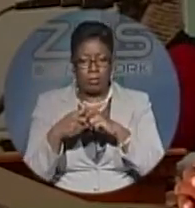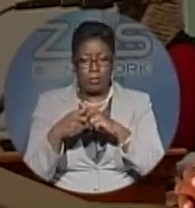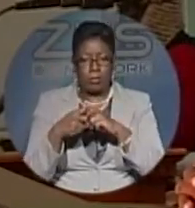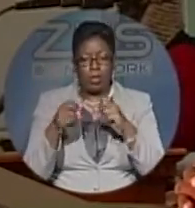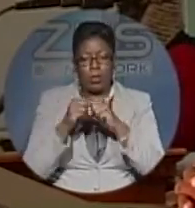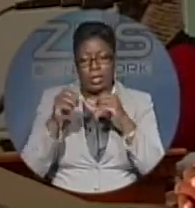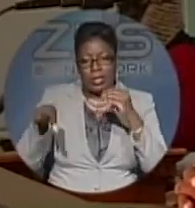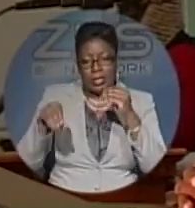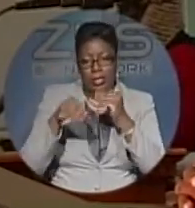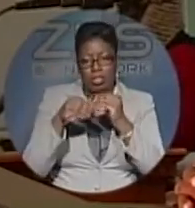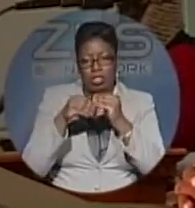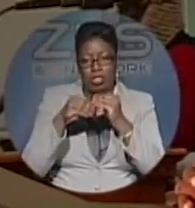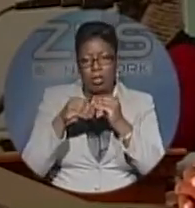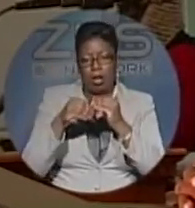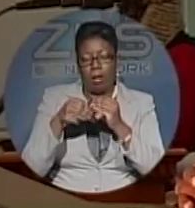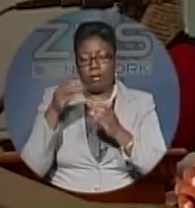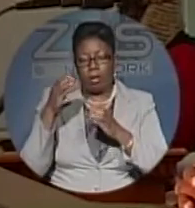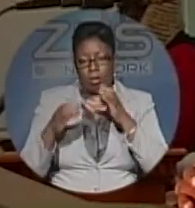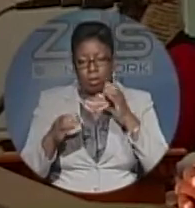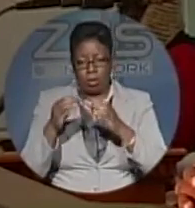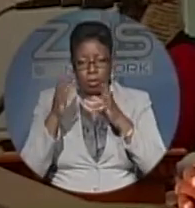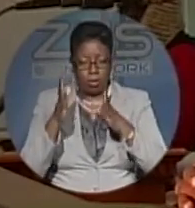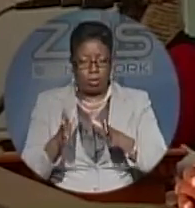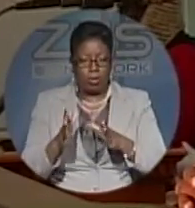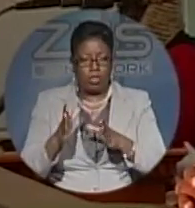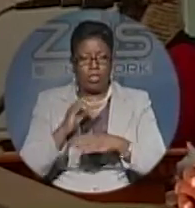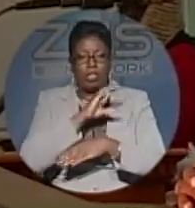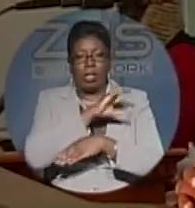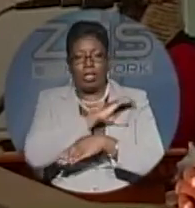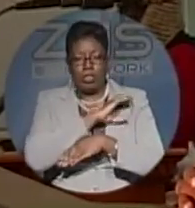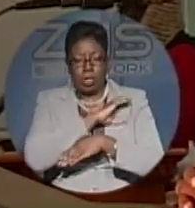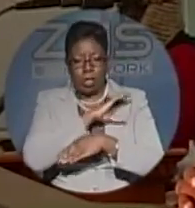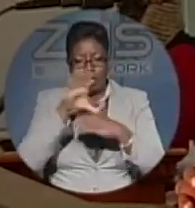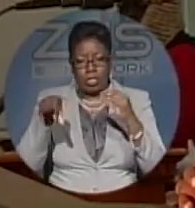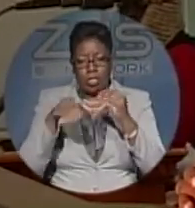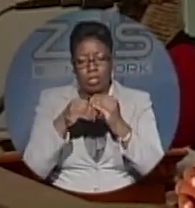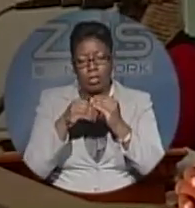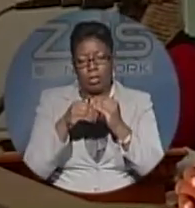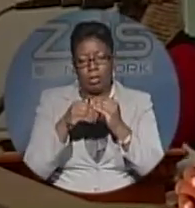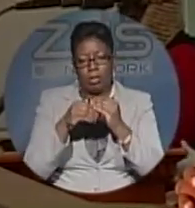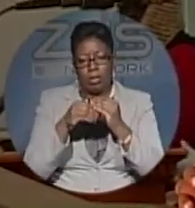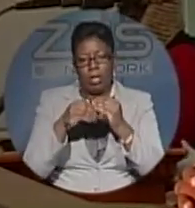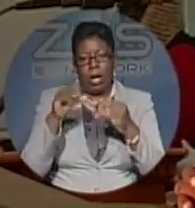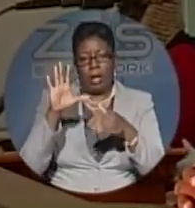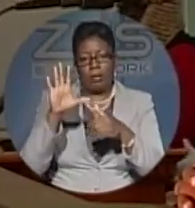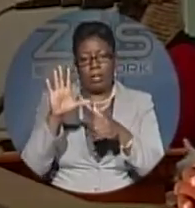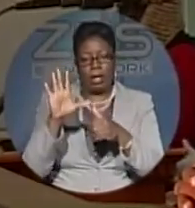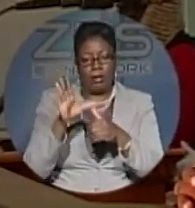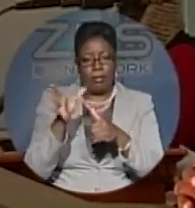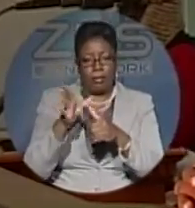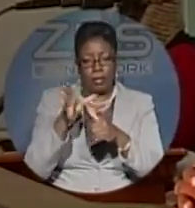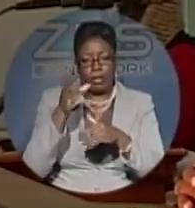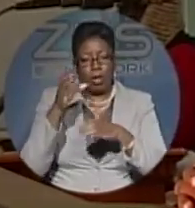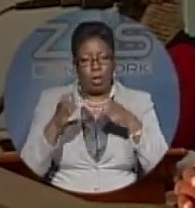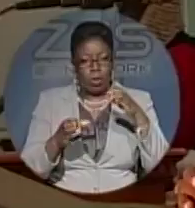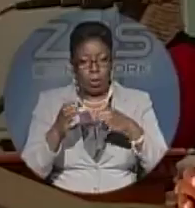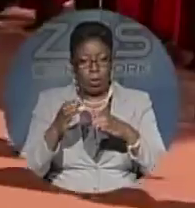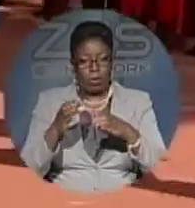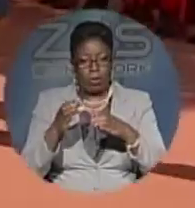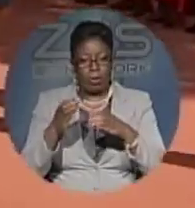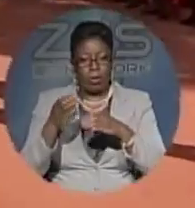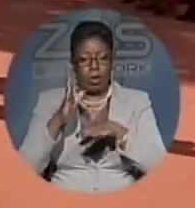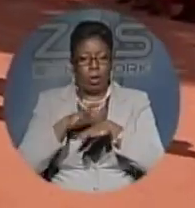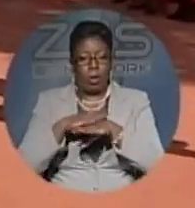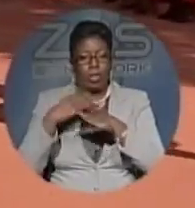of Justice Charles, the Supreme Court will devote an additional fifth court in New Providence to adjudicate primarily on criminal